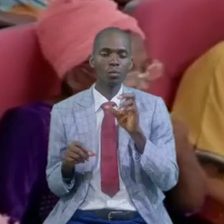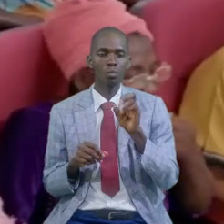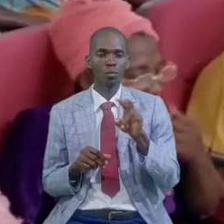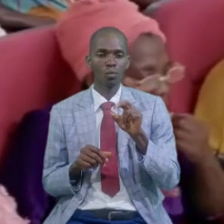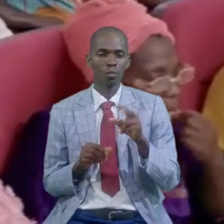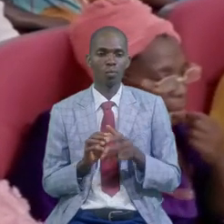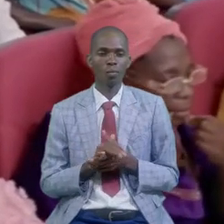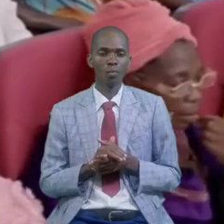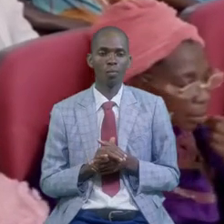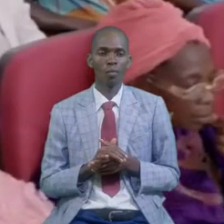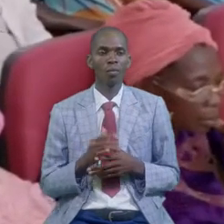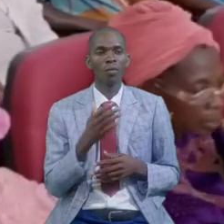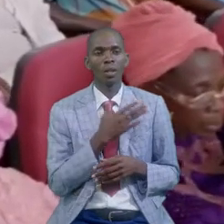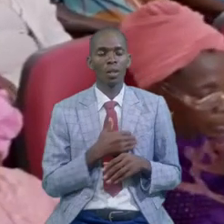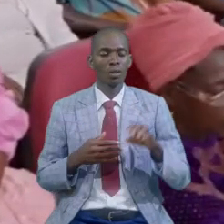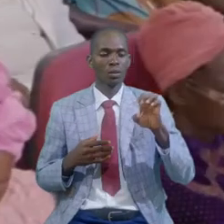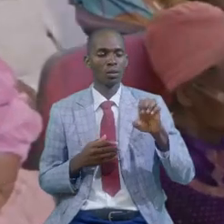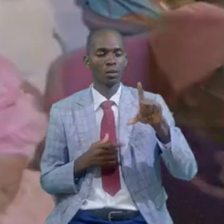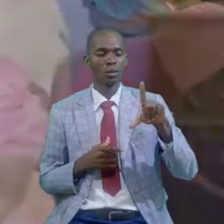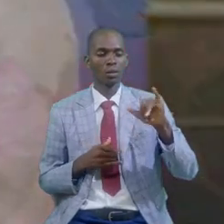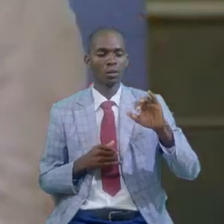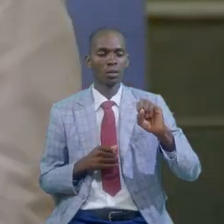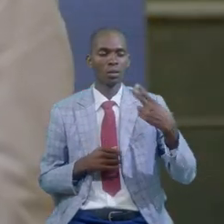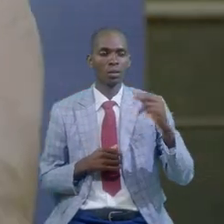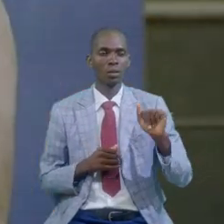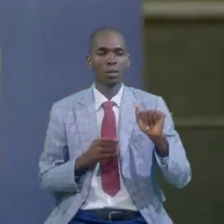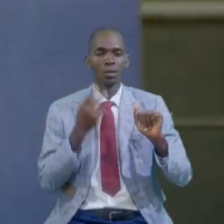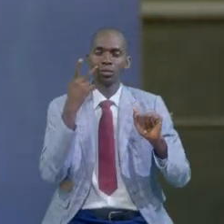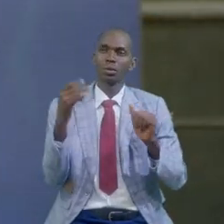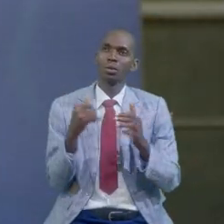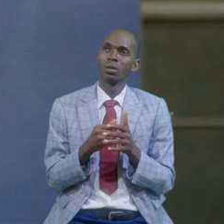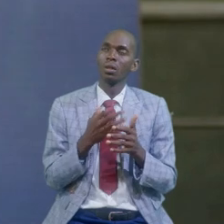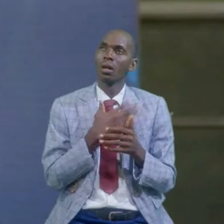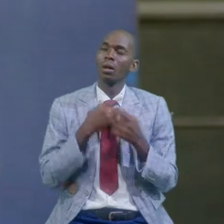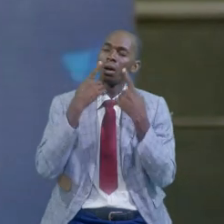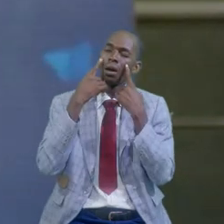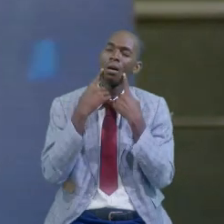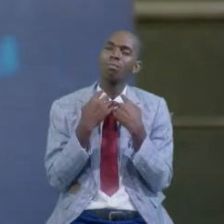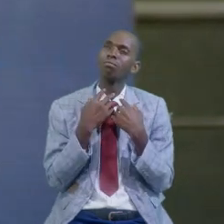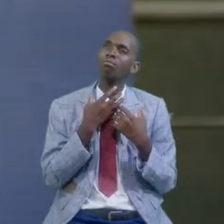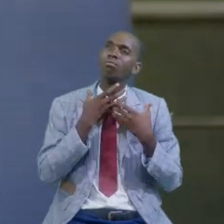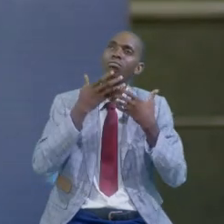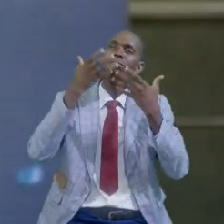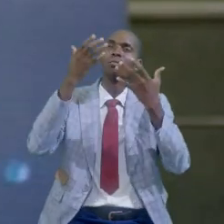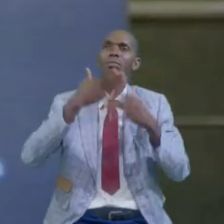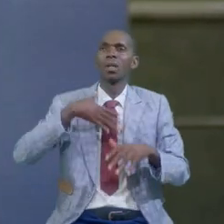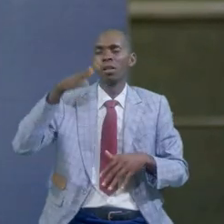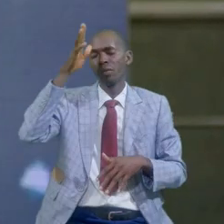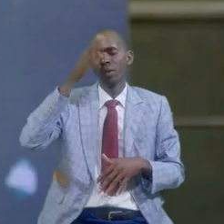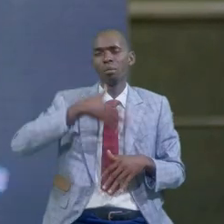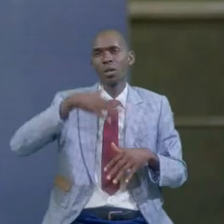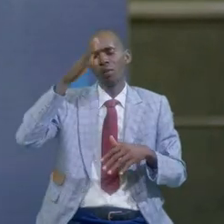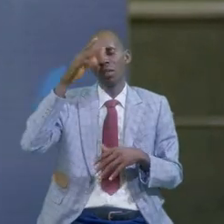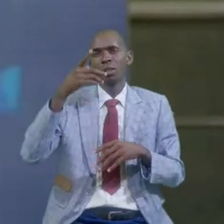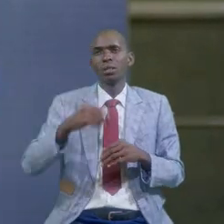and Elisha saw it, and he cried, my father, the chariot of Israel,